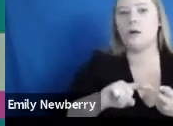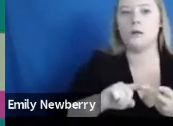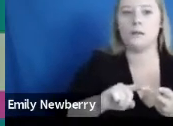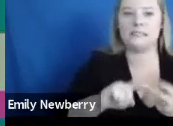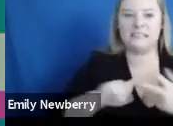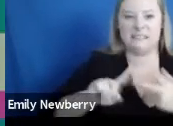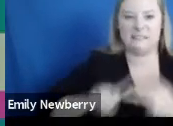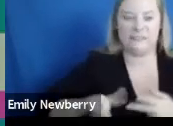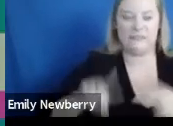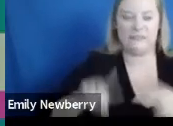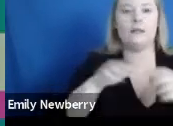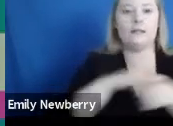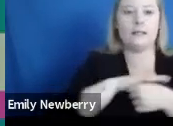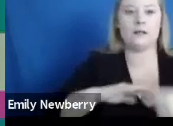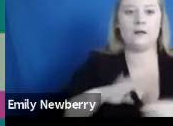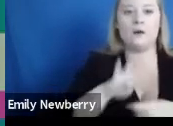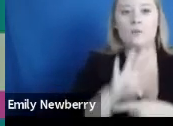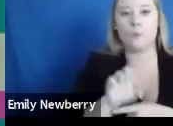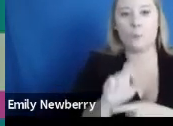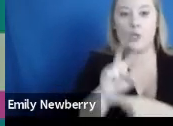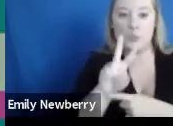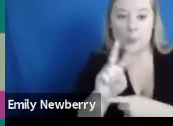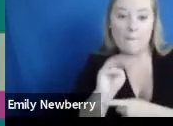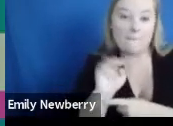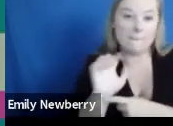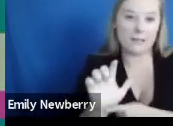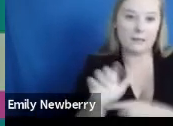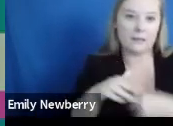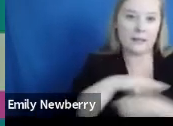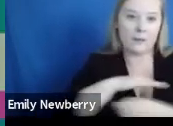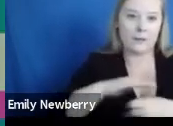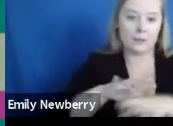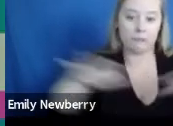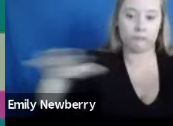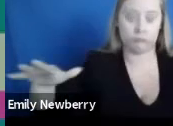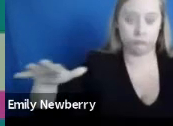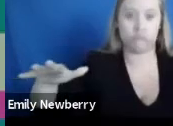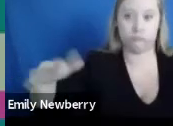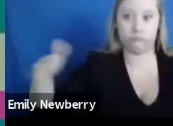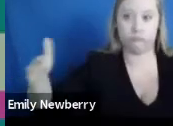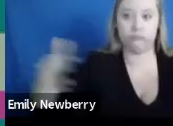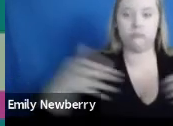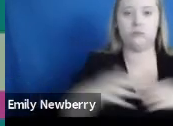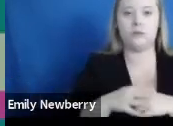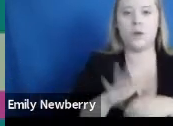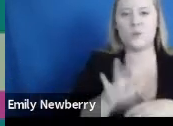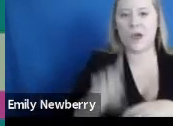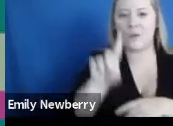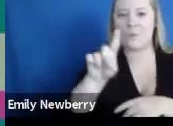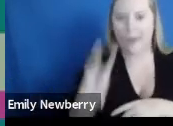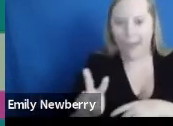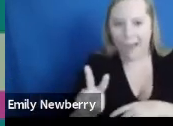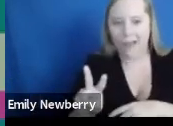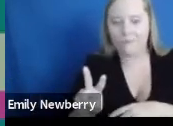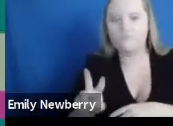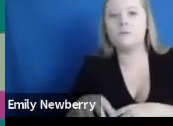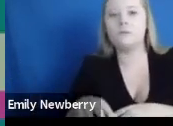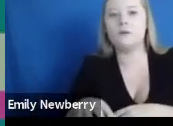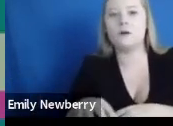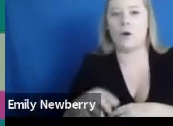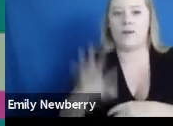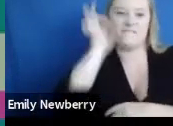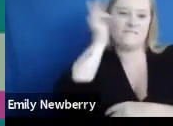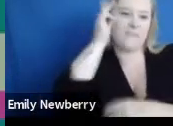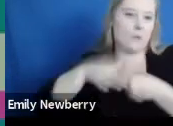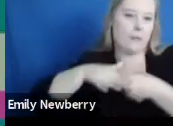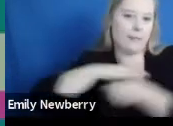counties, about 4.2 million acres across that area. Of that, about half, 2.1 million acres, are federal land, and